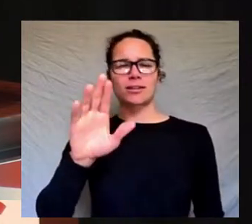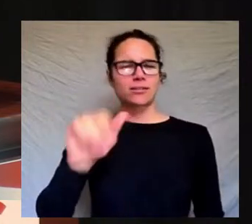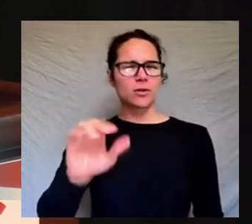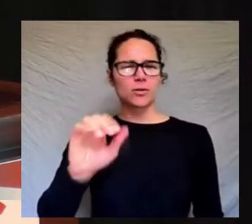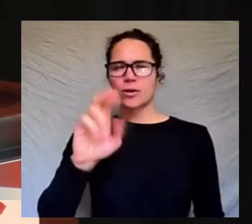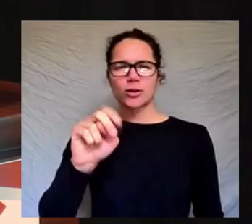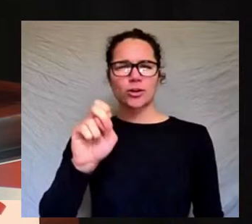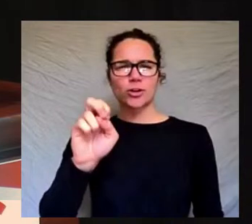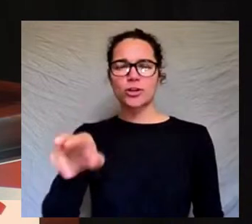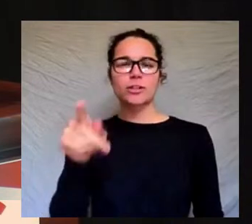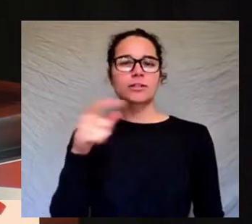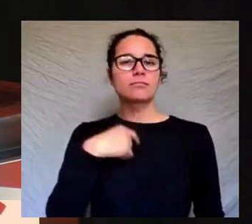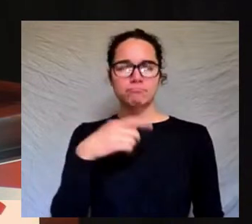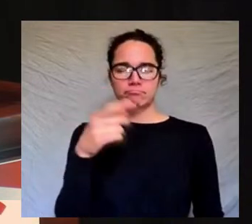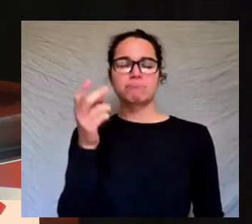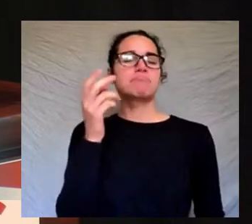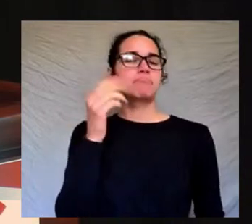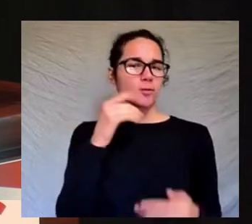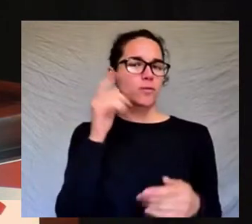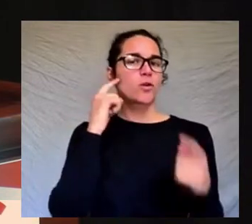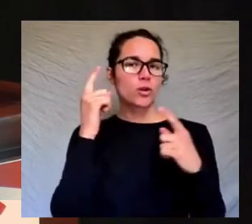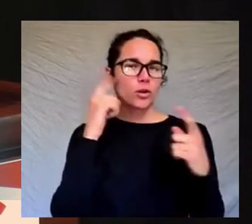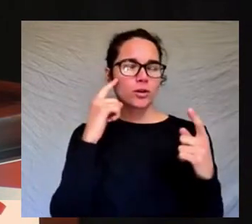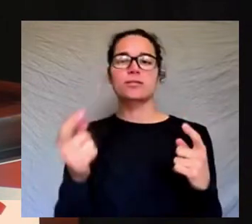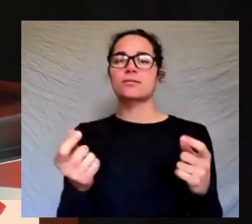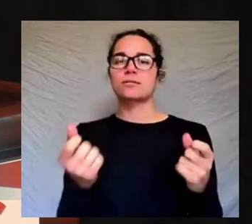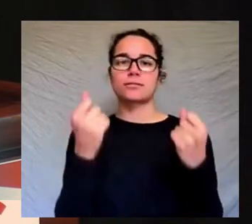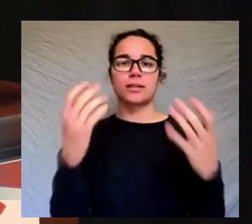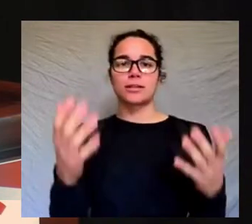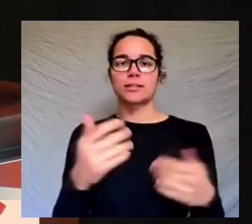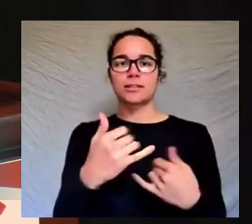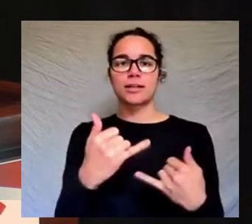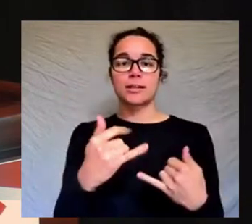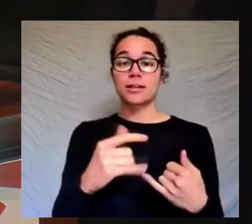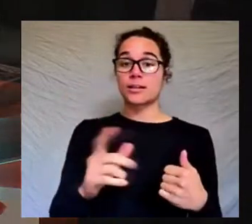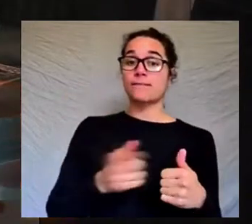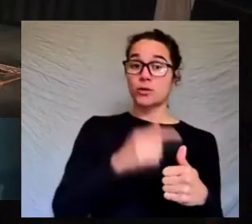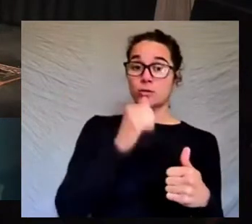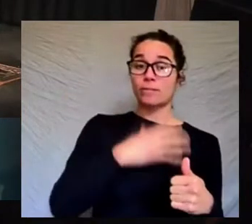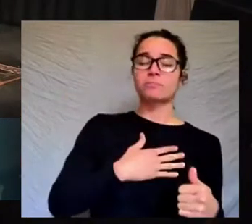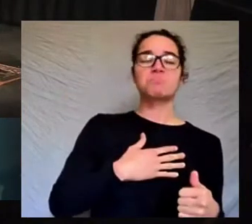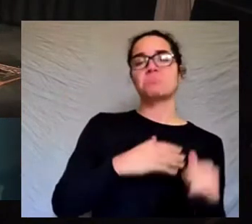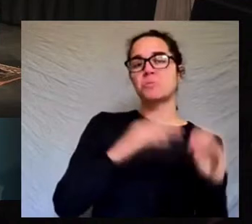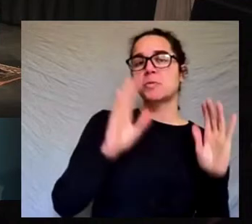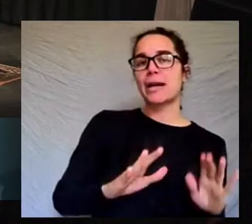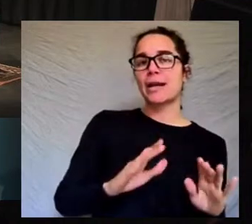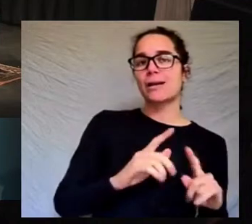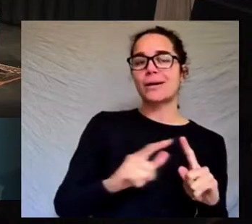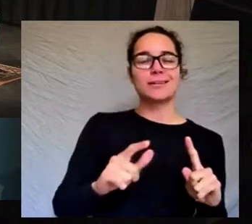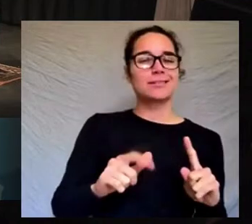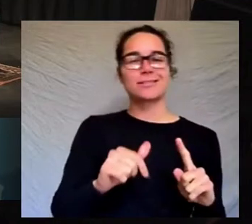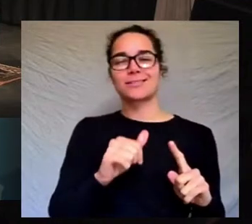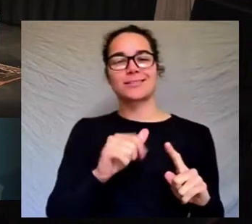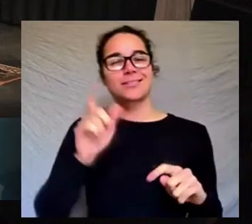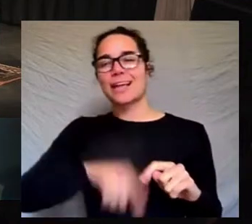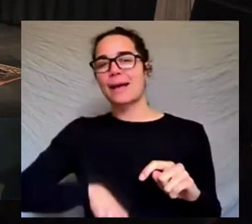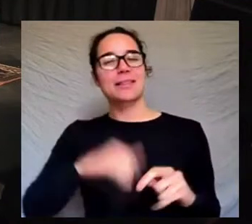She often said, it's great to be the first woman, but you better not be the last. So I want to thank her